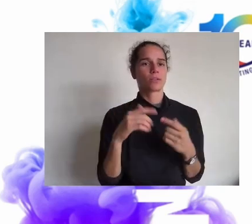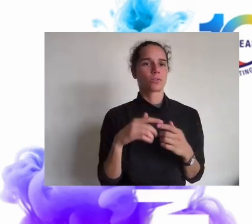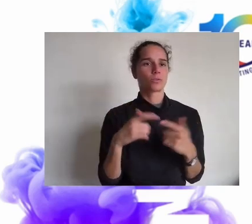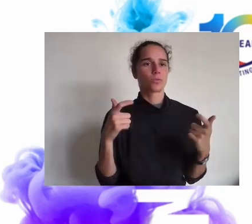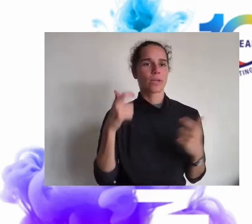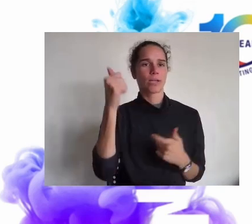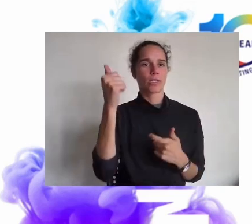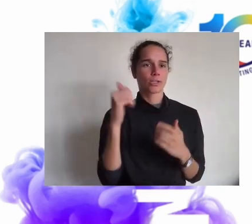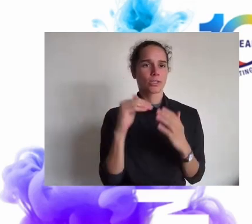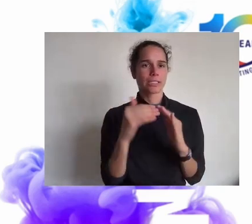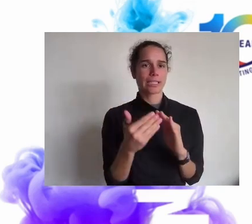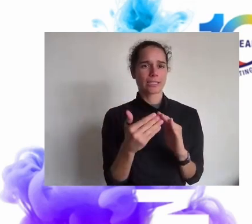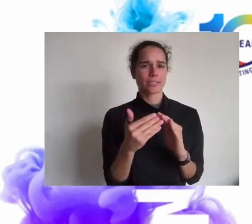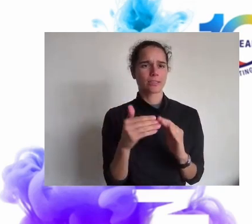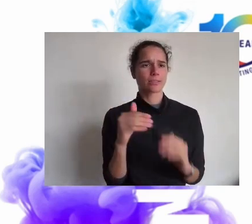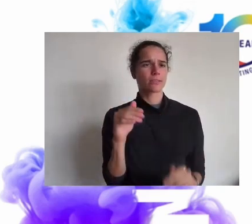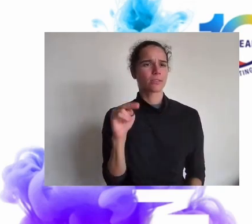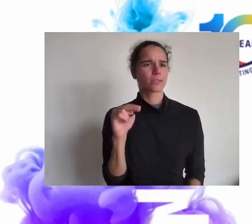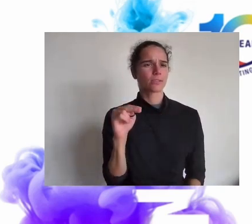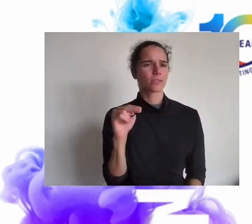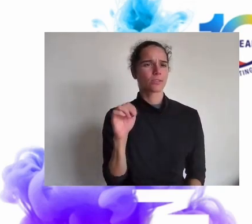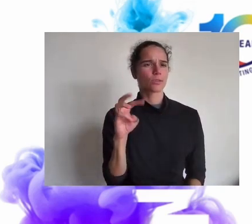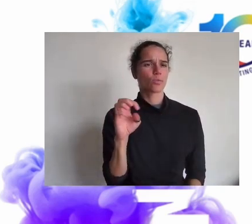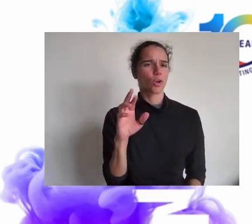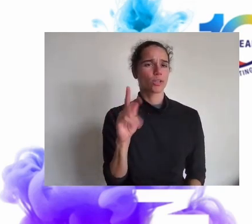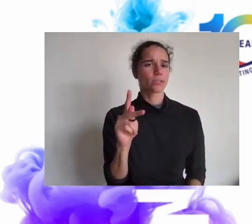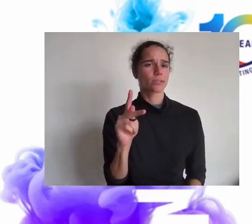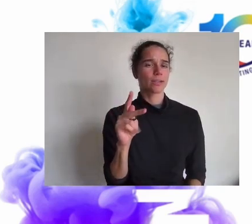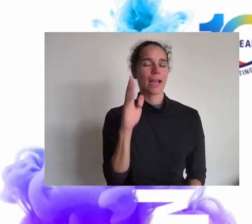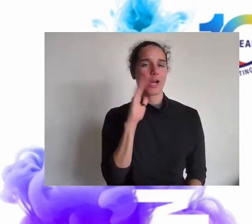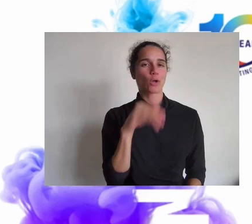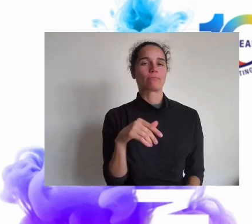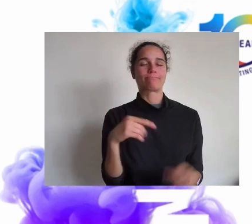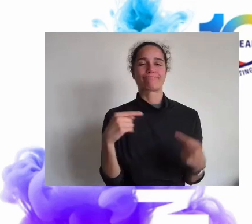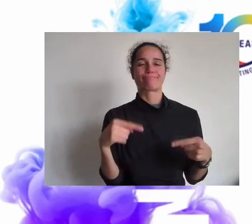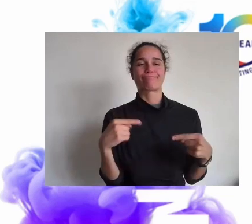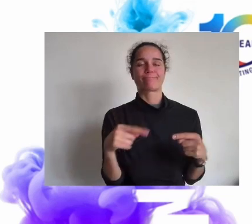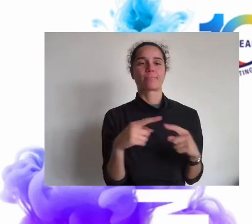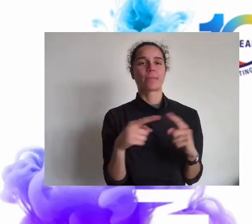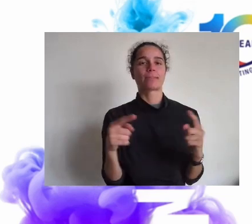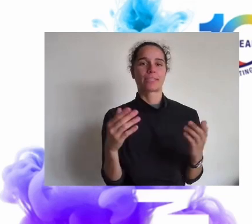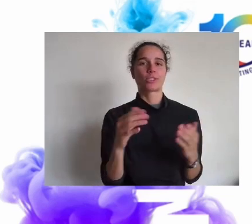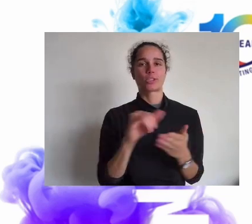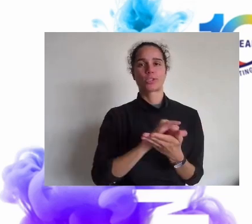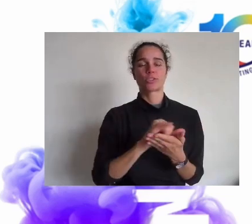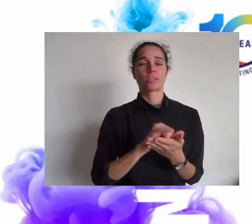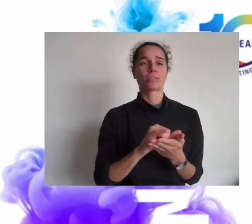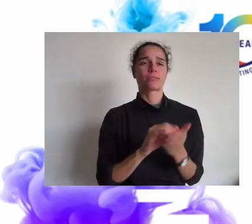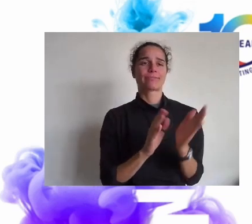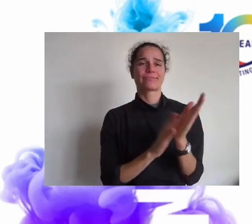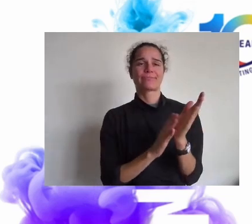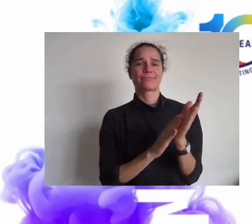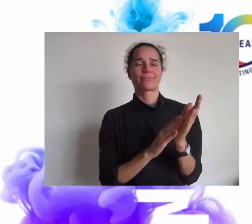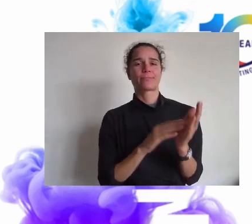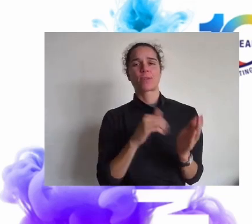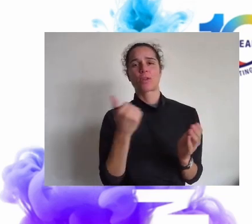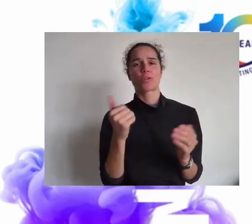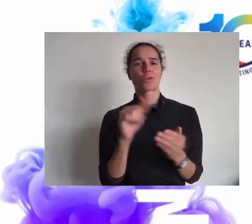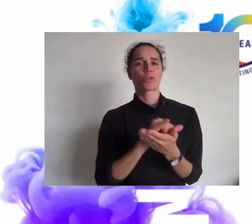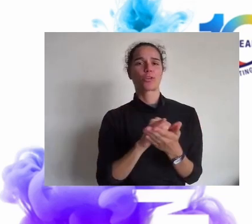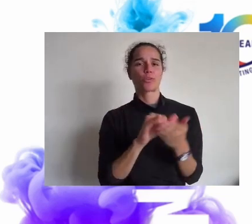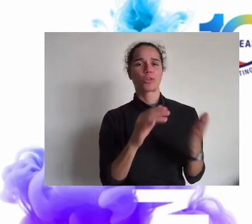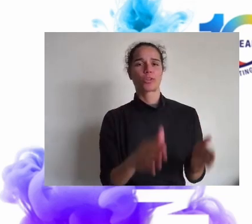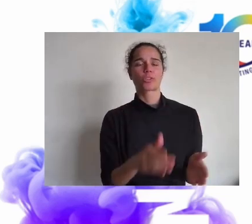is debatable, I know, but I live in New York City. A big shout out to my fellow New Yorkers here attending this